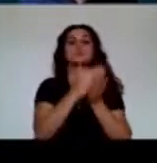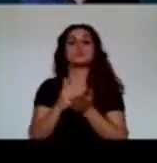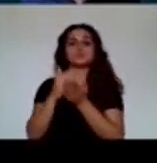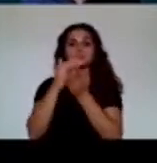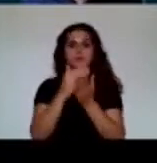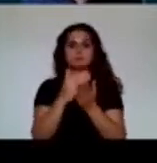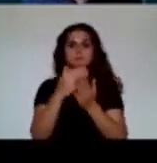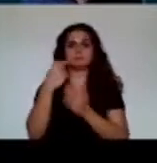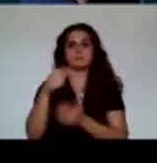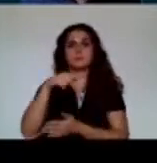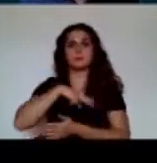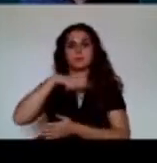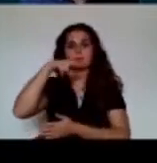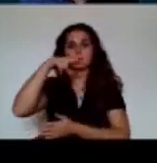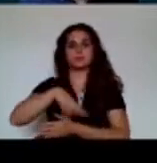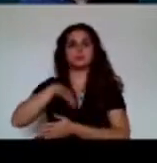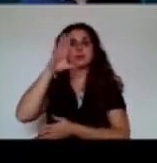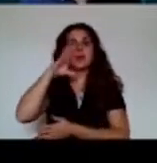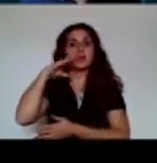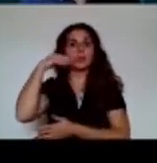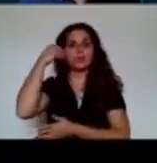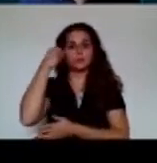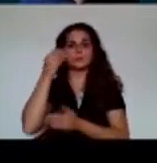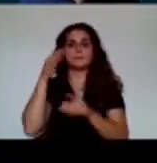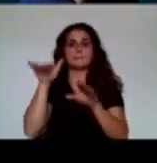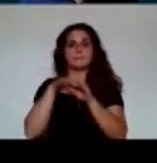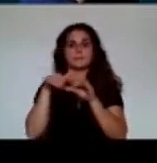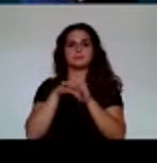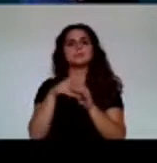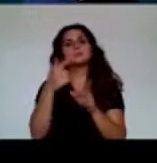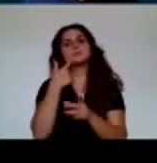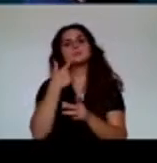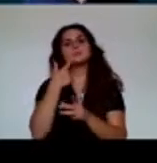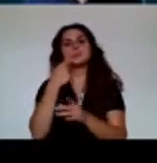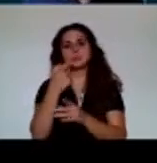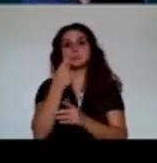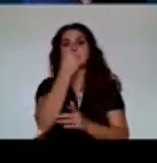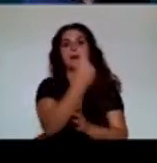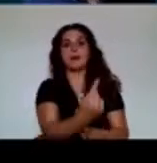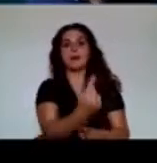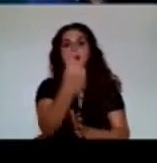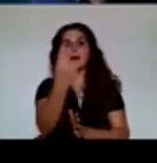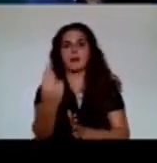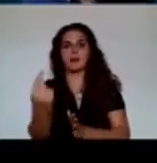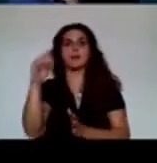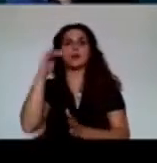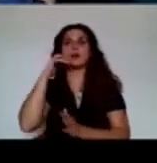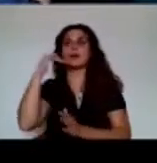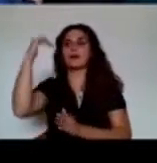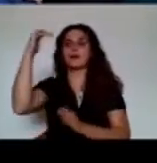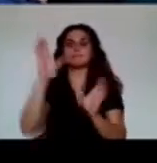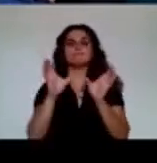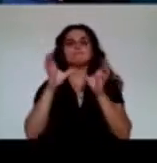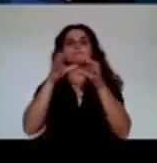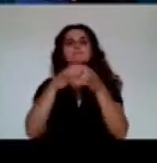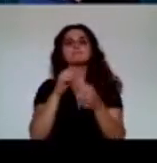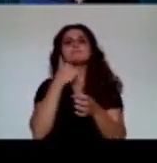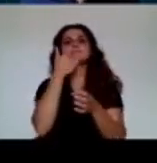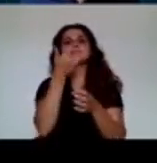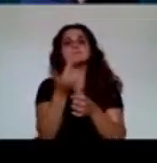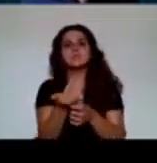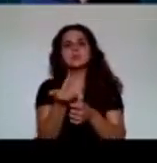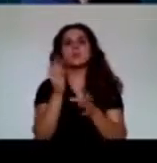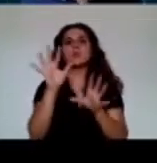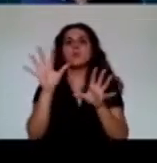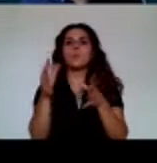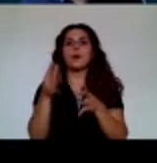white Portuguese adults participating. And we asked them, so for each age group, please indicate to what extent you think